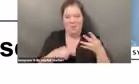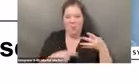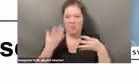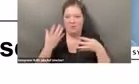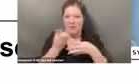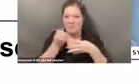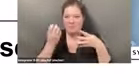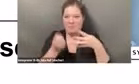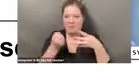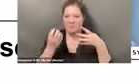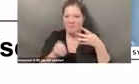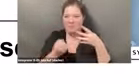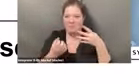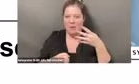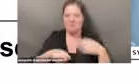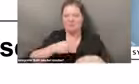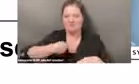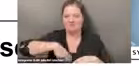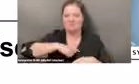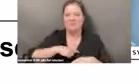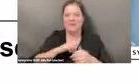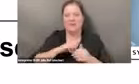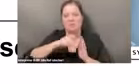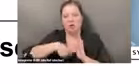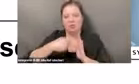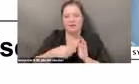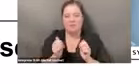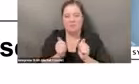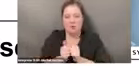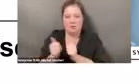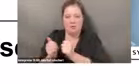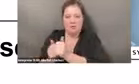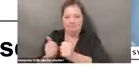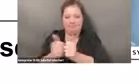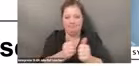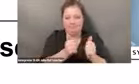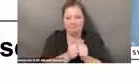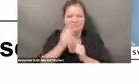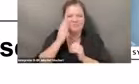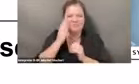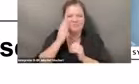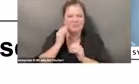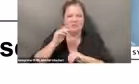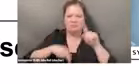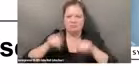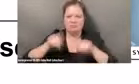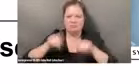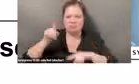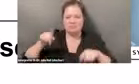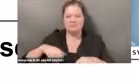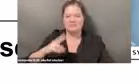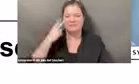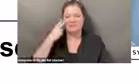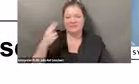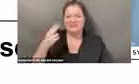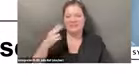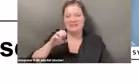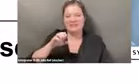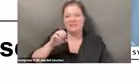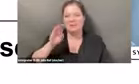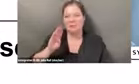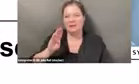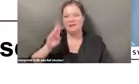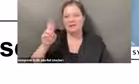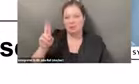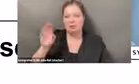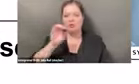of different and very important experiences. The project partners are the European Blind Union, which